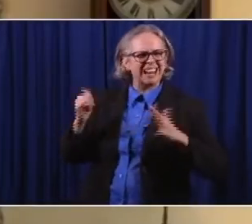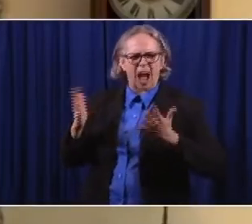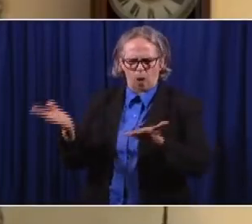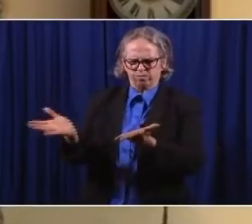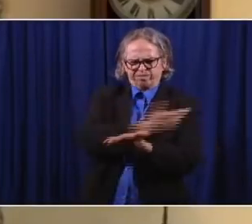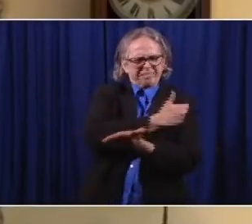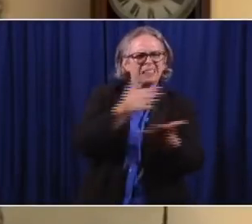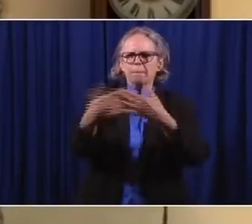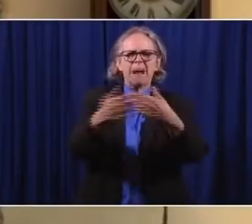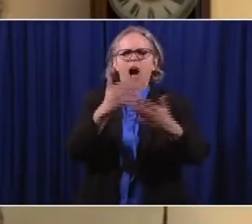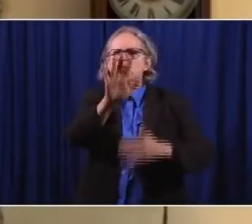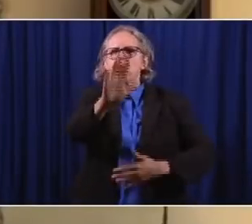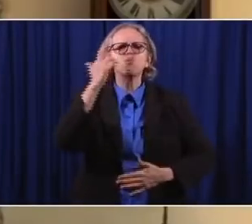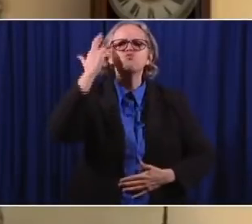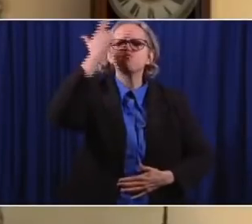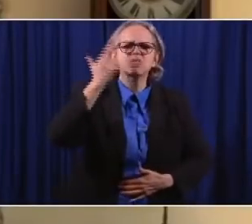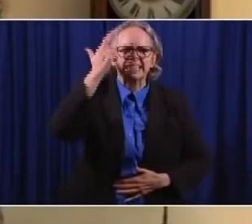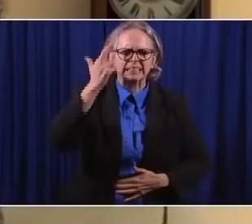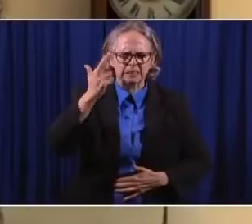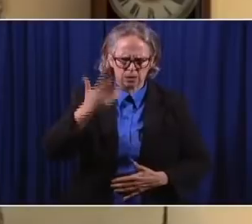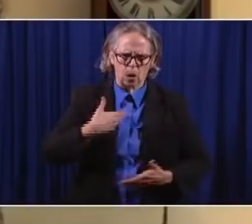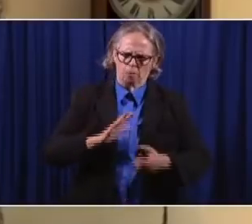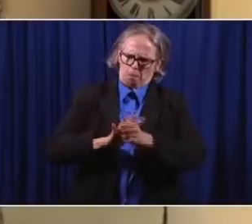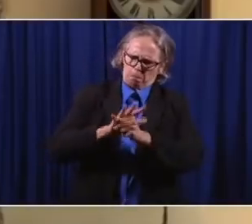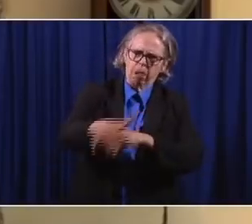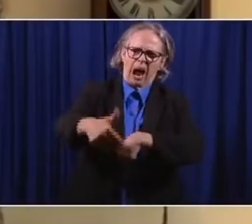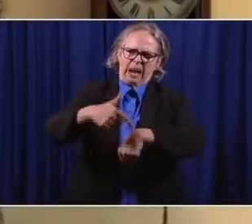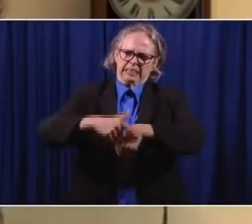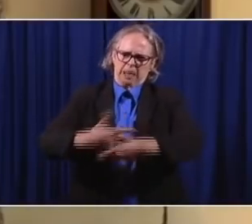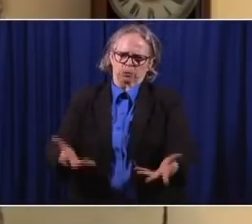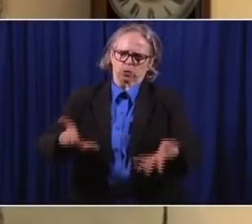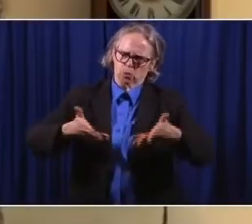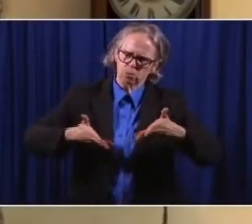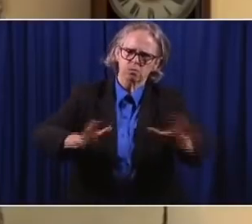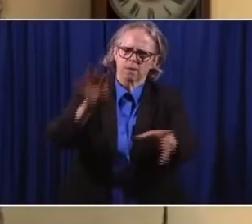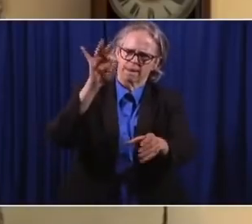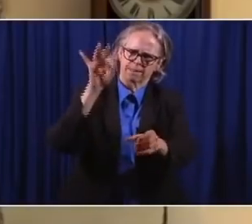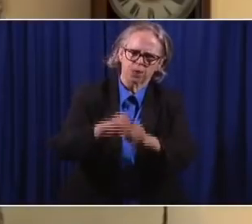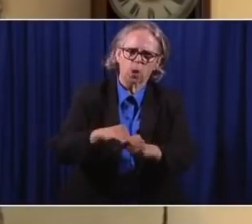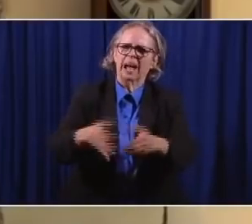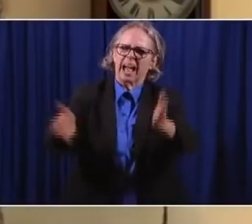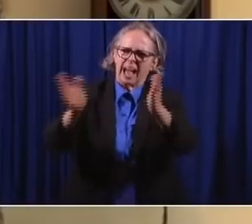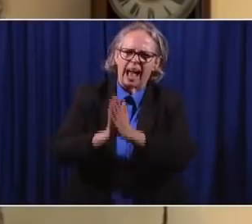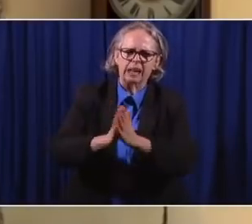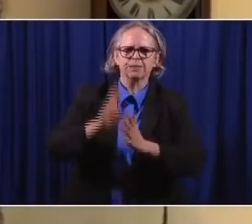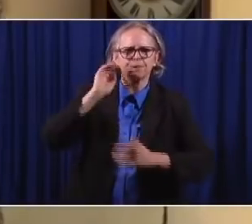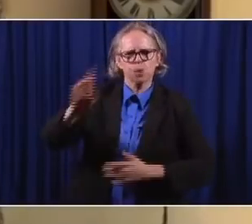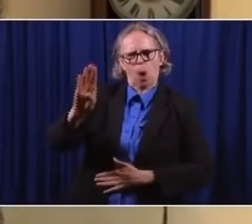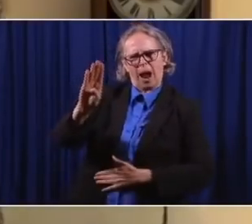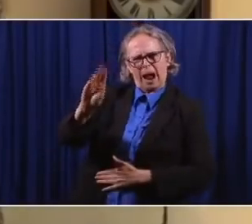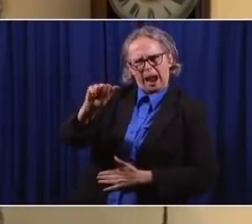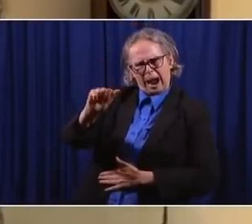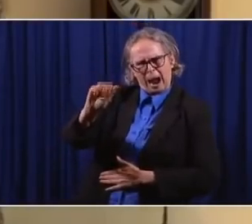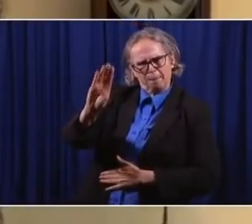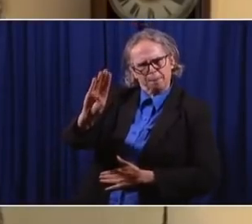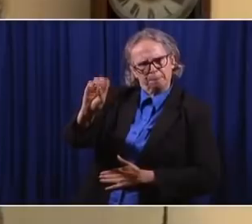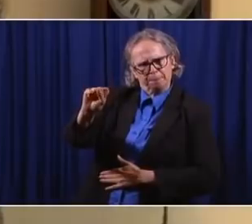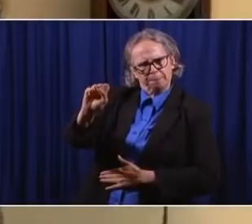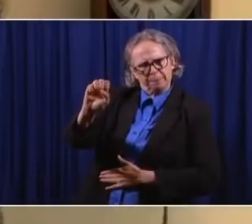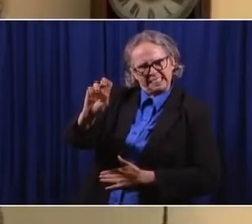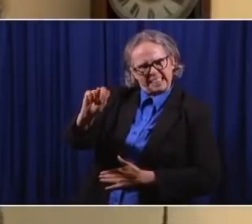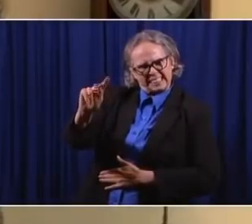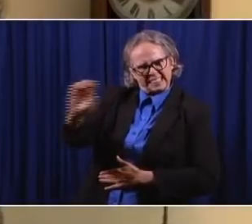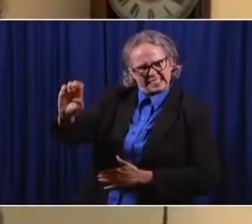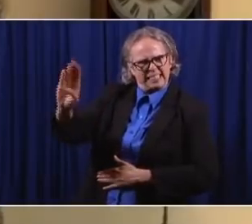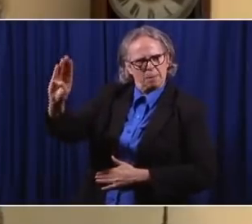ample opportunity to do that. We've encouraged people right now to do it again. Get your absentee application in to the Board of Elections so you can get that